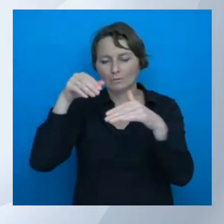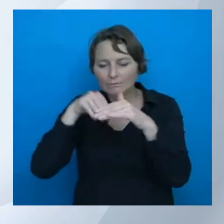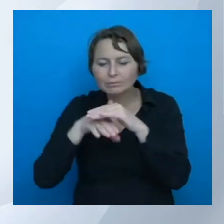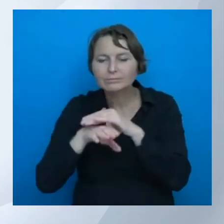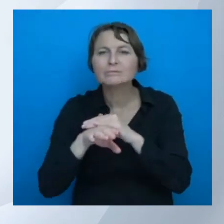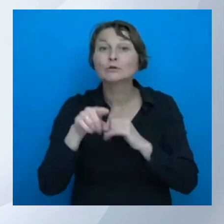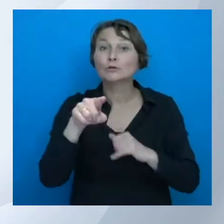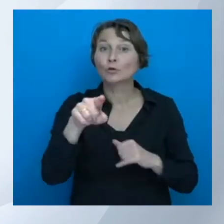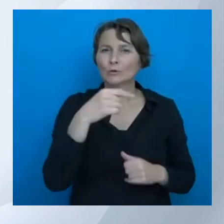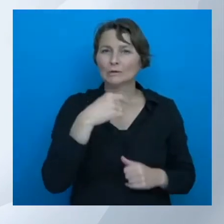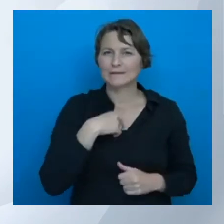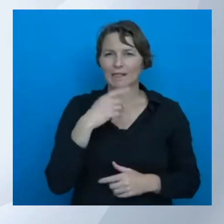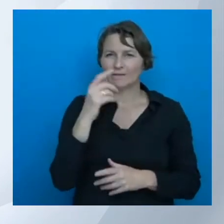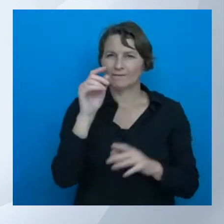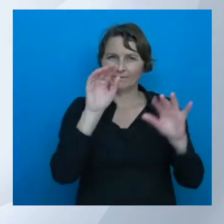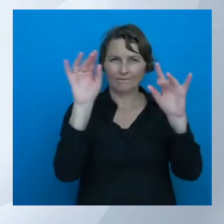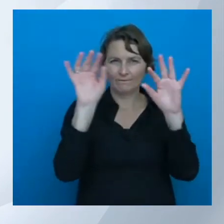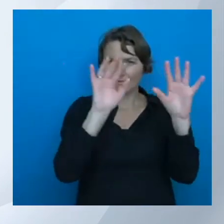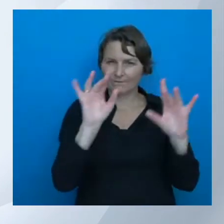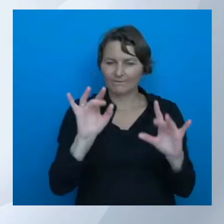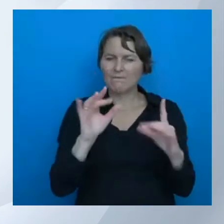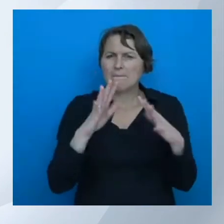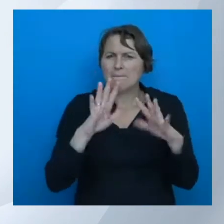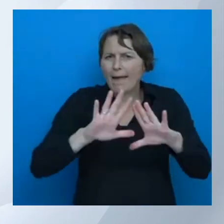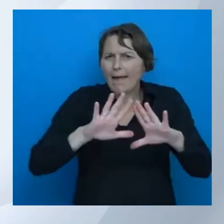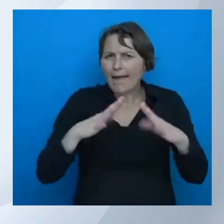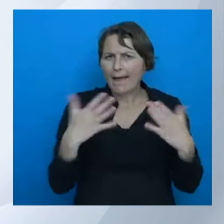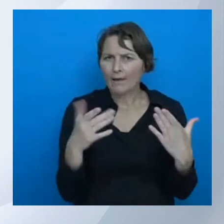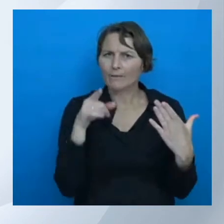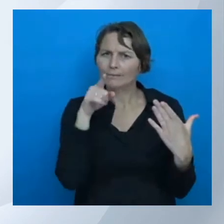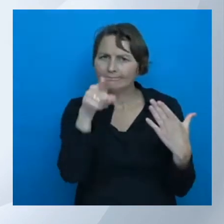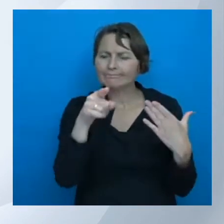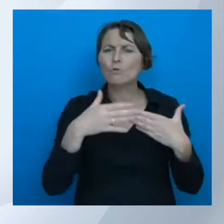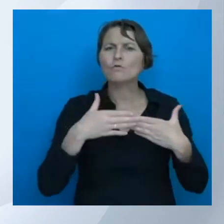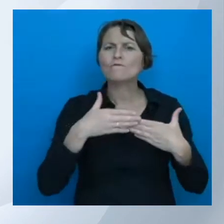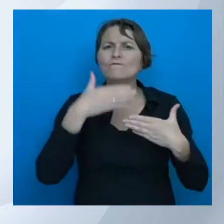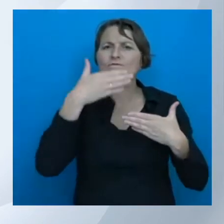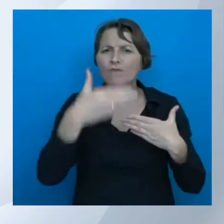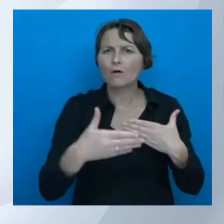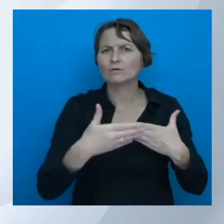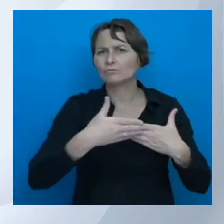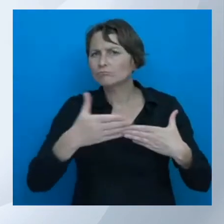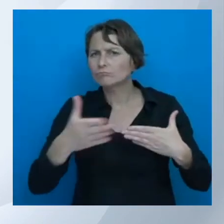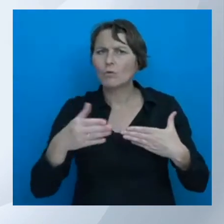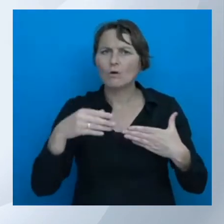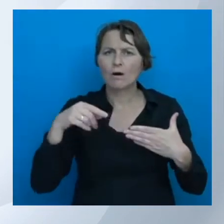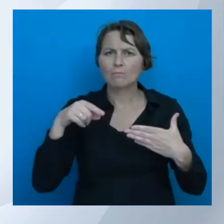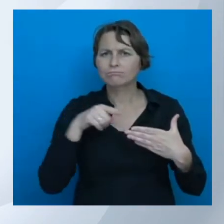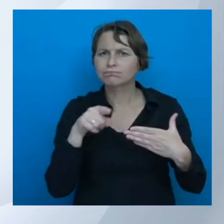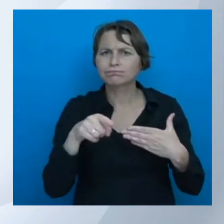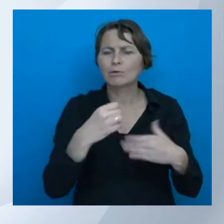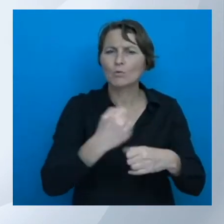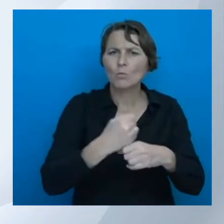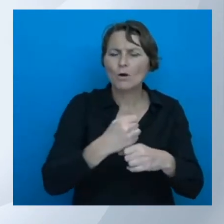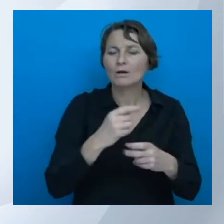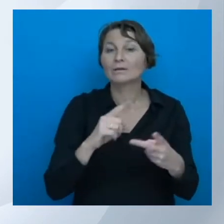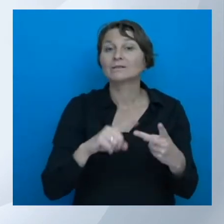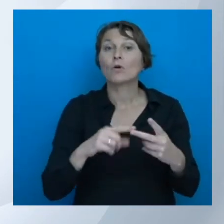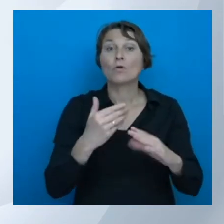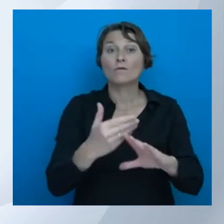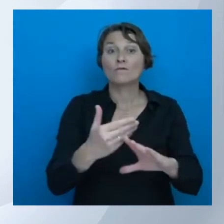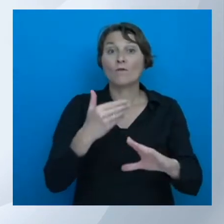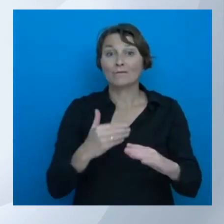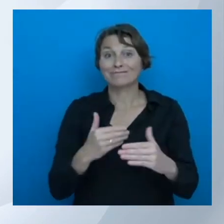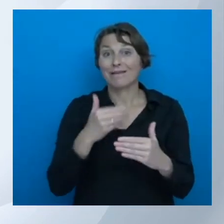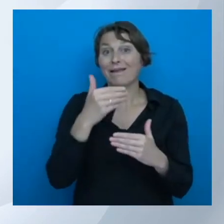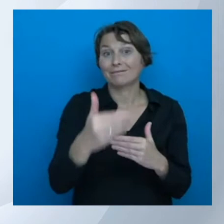door gateway to work. This works by defining front ends, back ends, and rules. A front